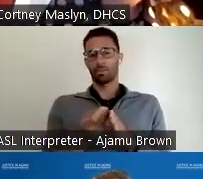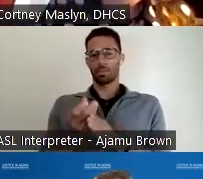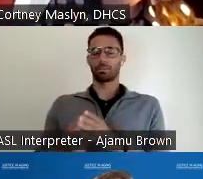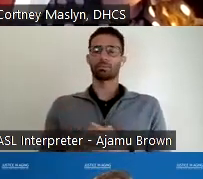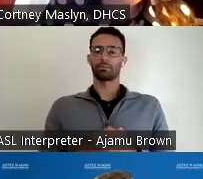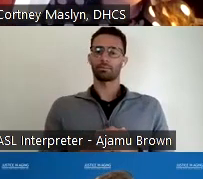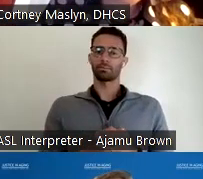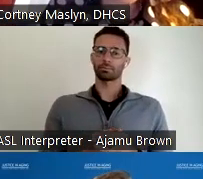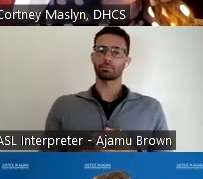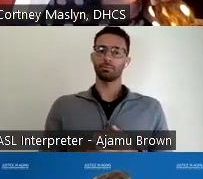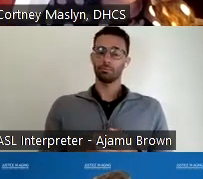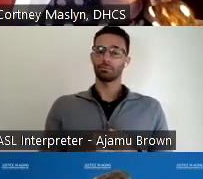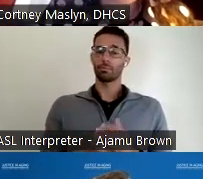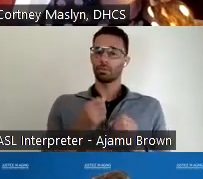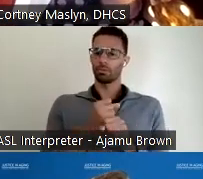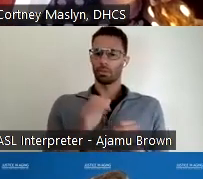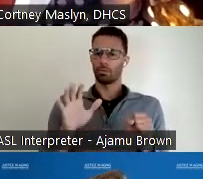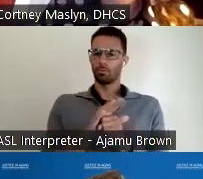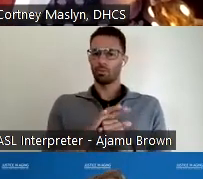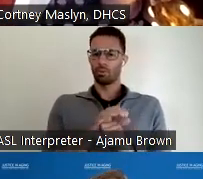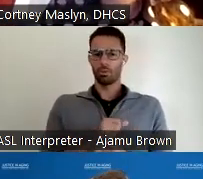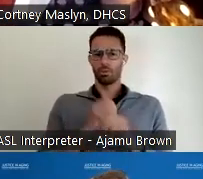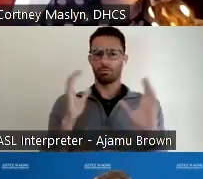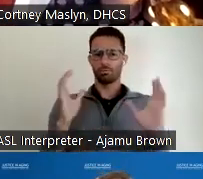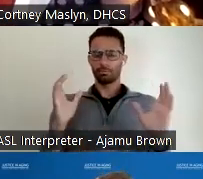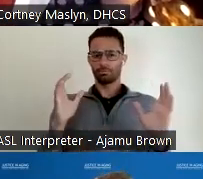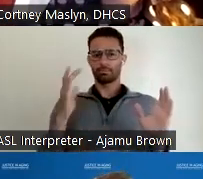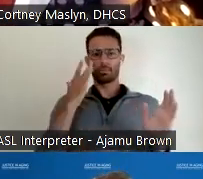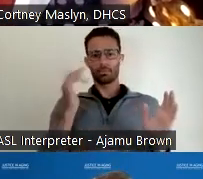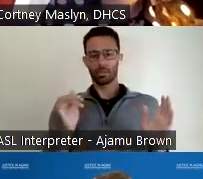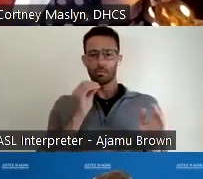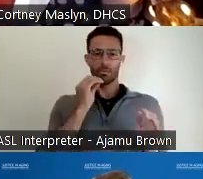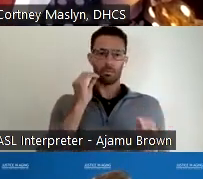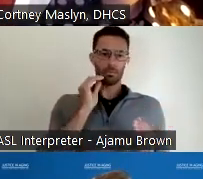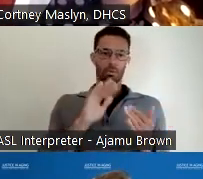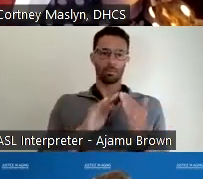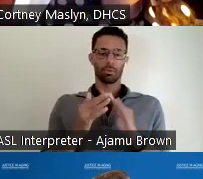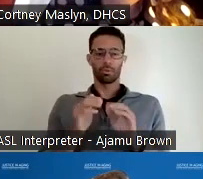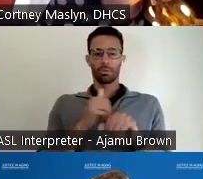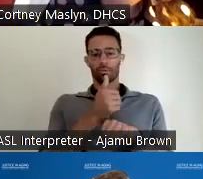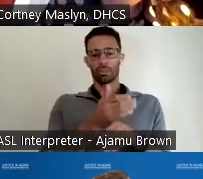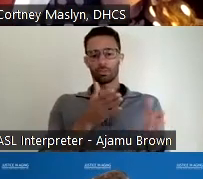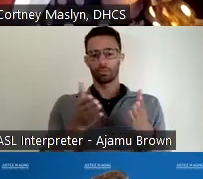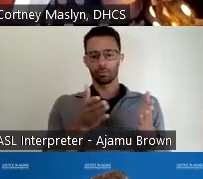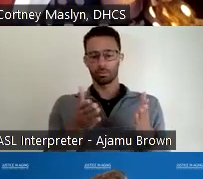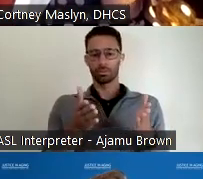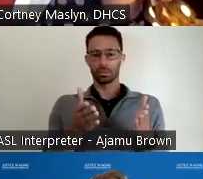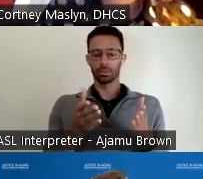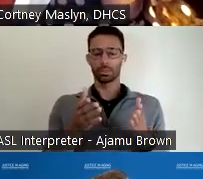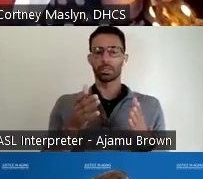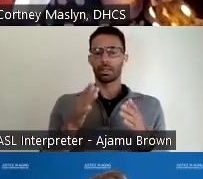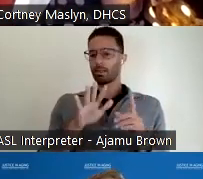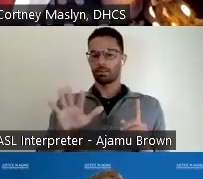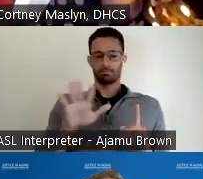get a full picture of California's home and community-based services landscape, we need to first answer